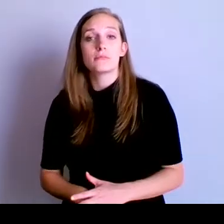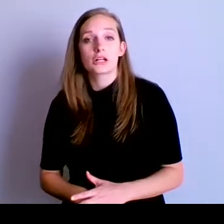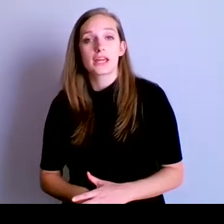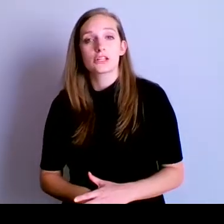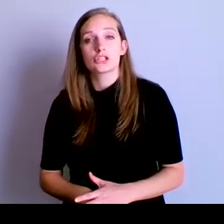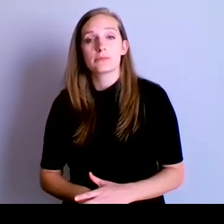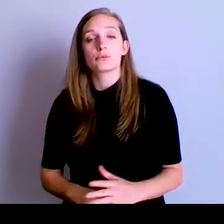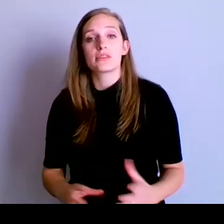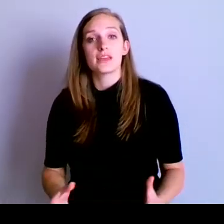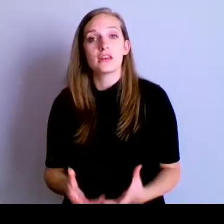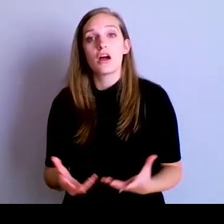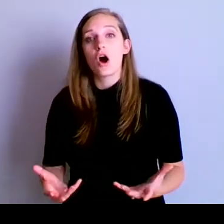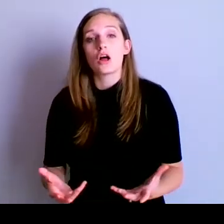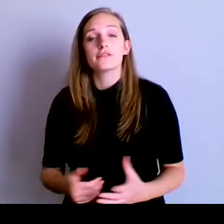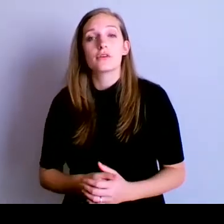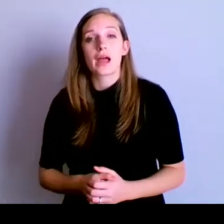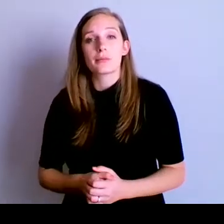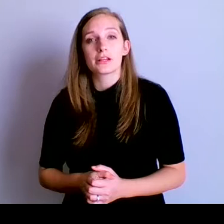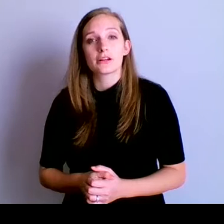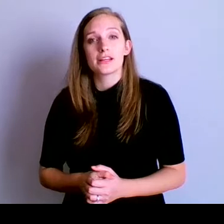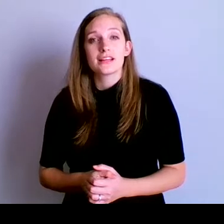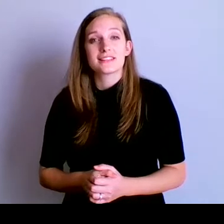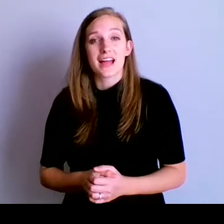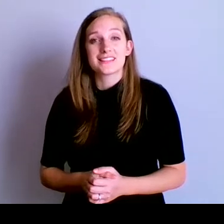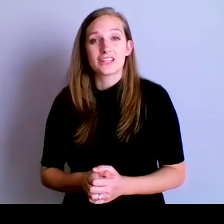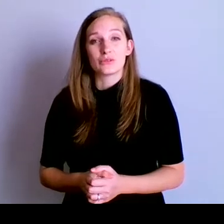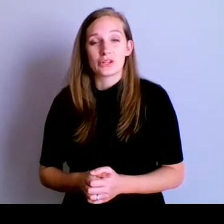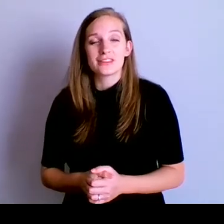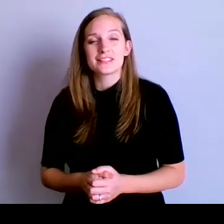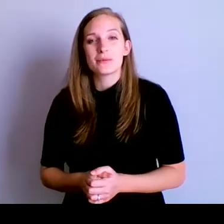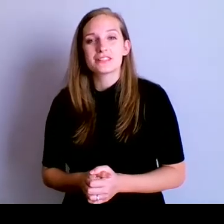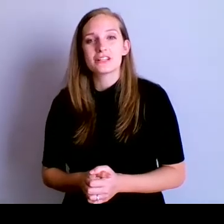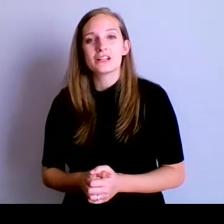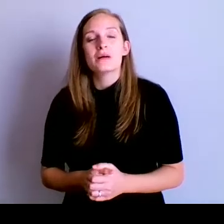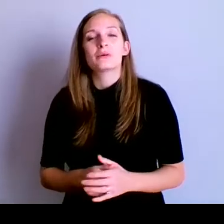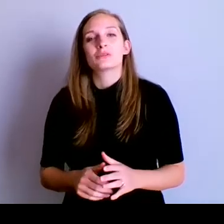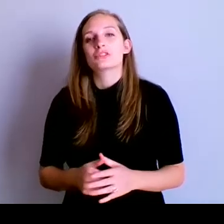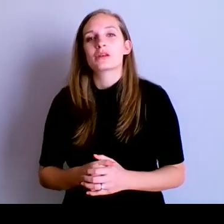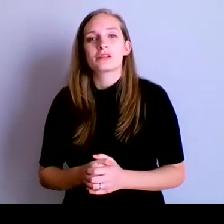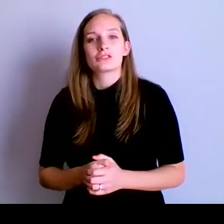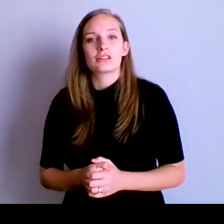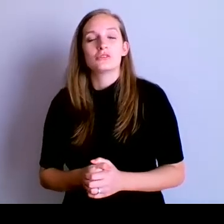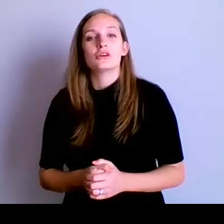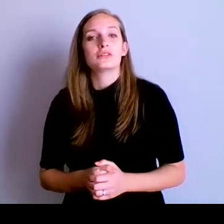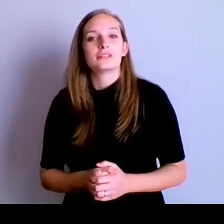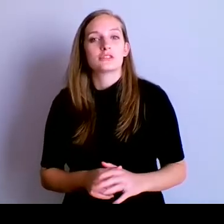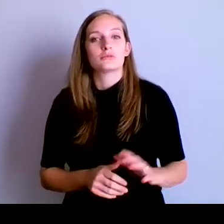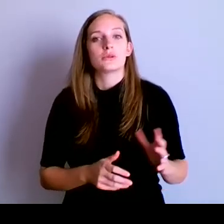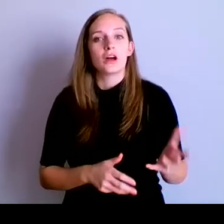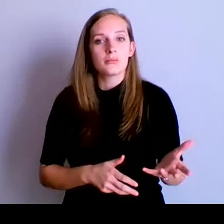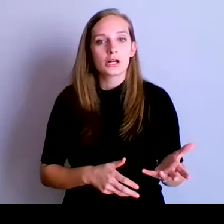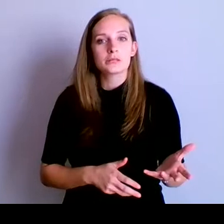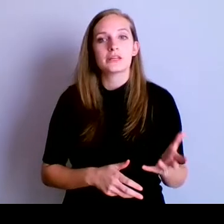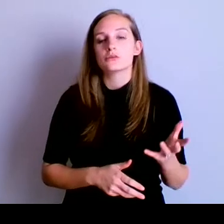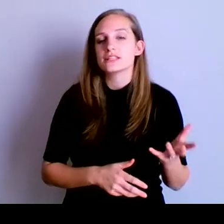unmarked and marked handshapes within all of the vocabulary signs that you learn this semester, but we just want to make sure that you know the difference